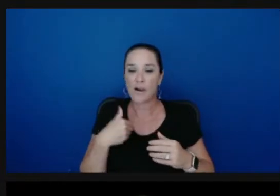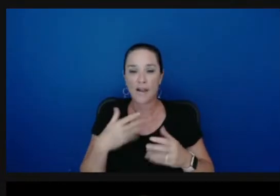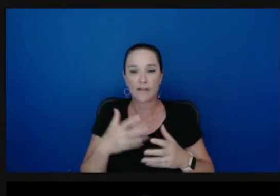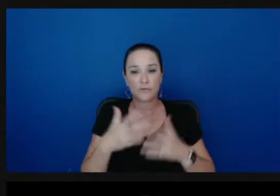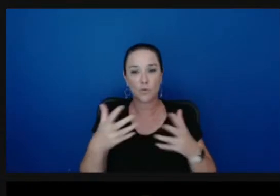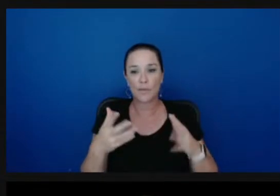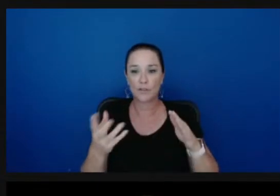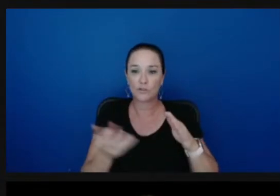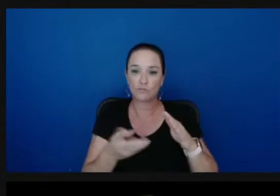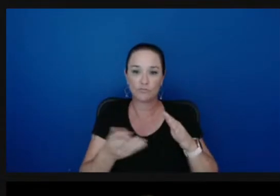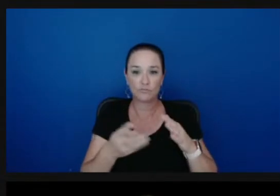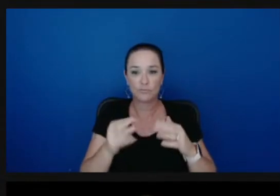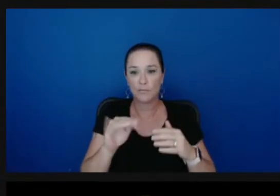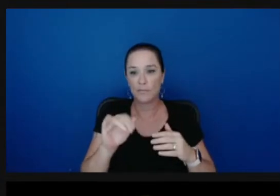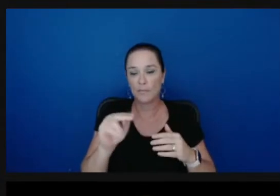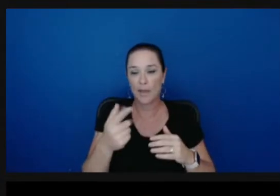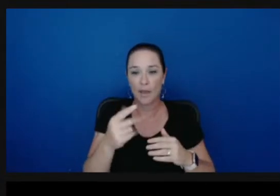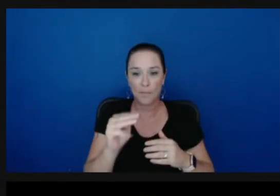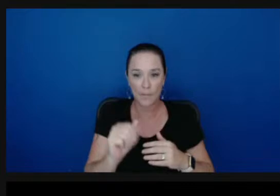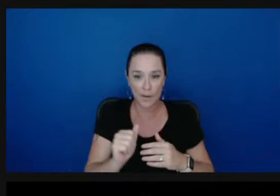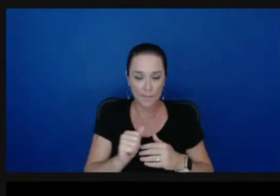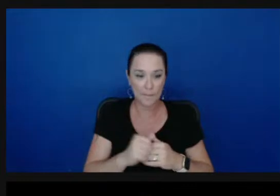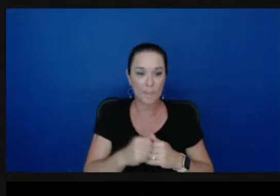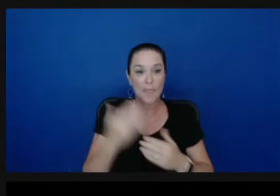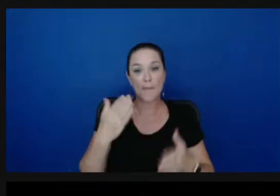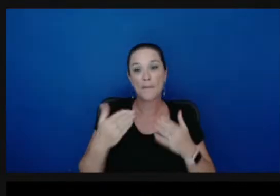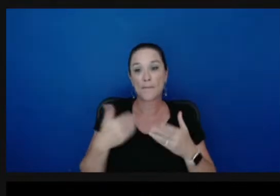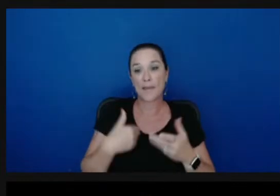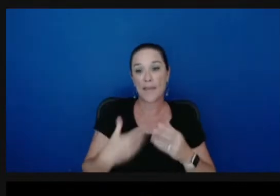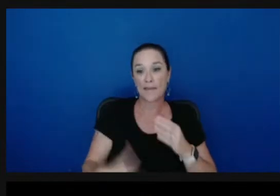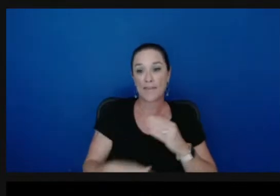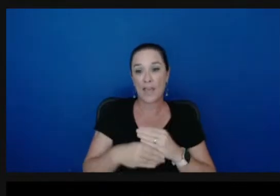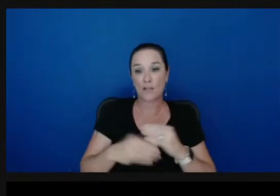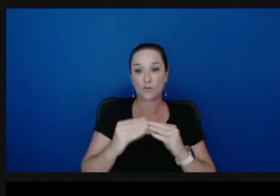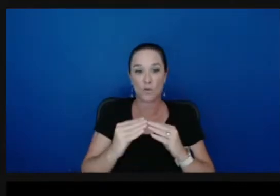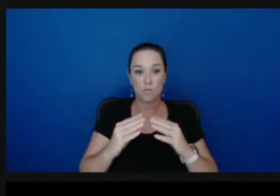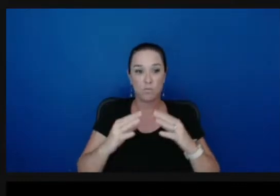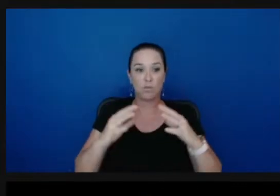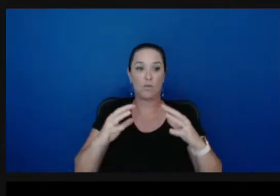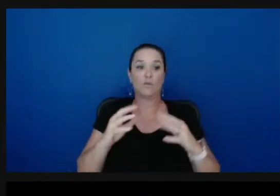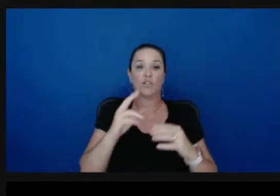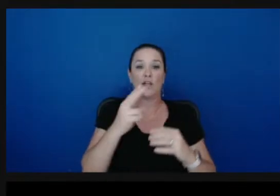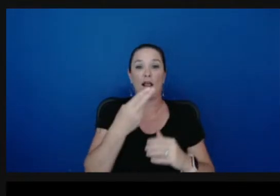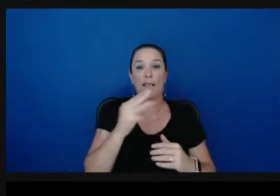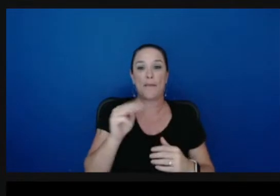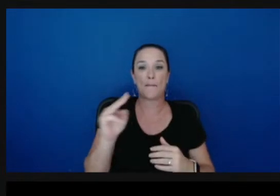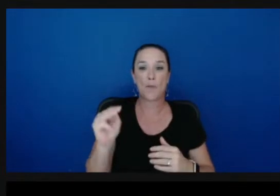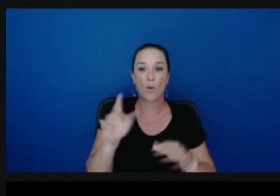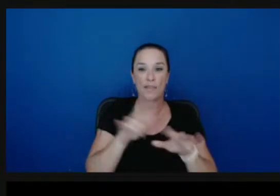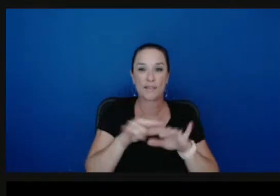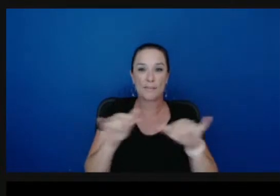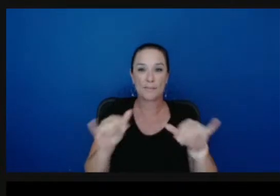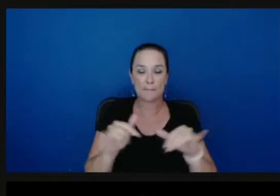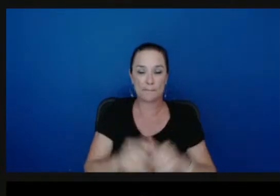bit. And that might explain why you might have an extra bulging at Hawaiian at the same time as